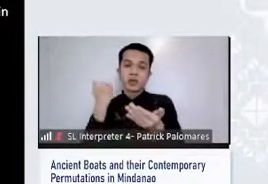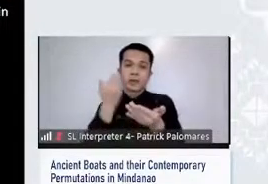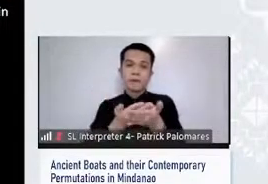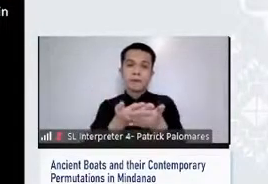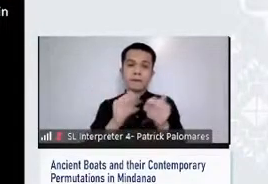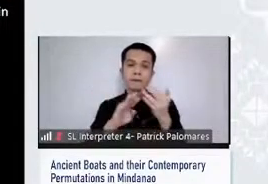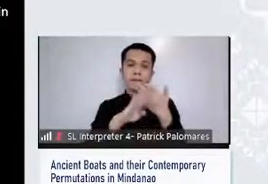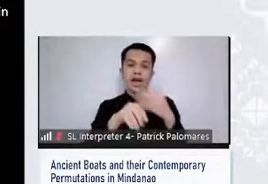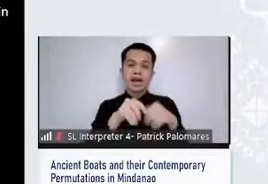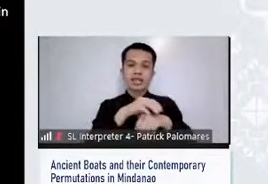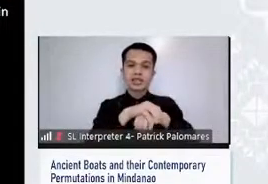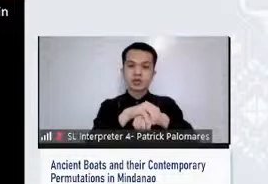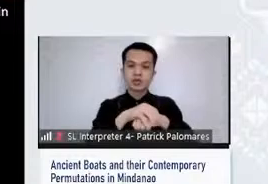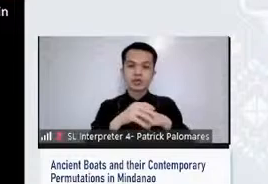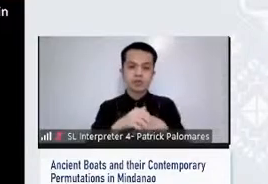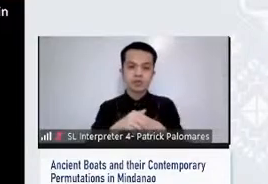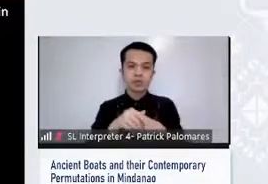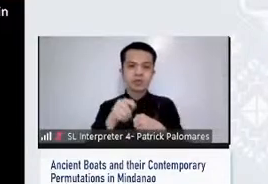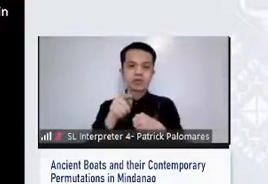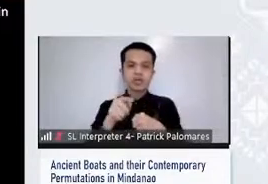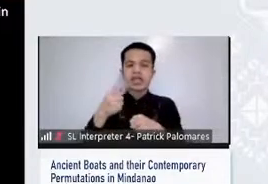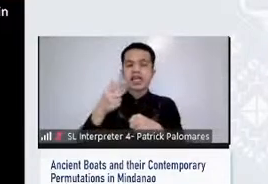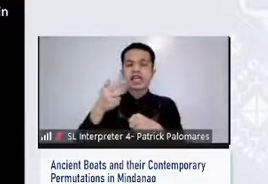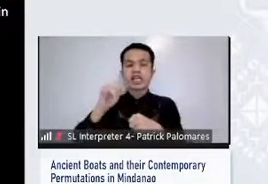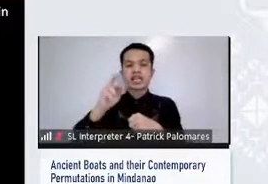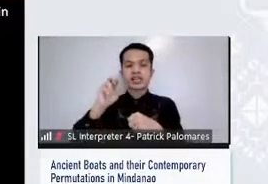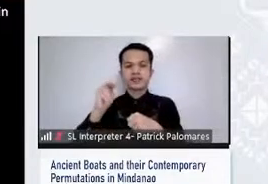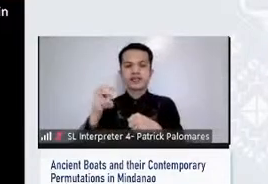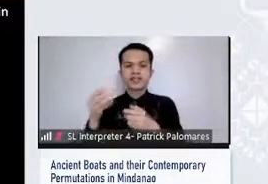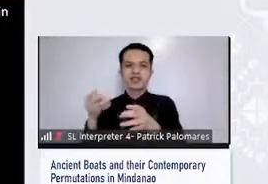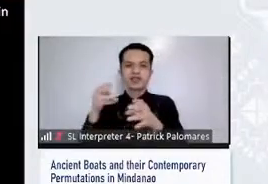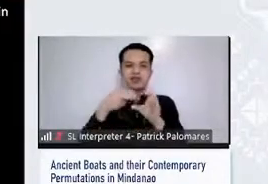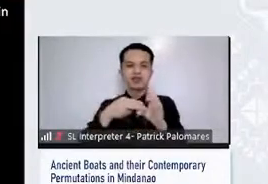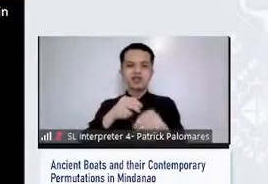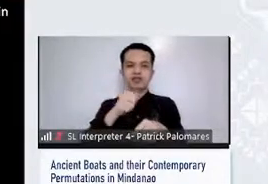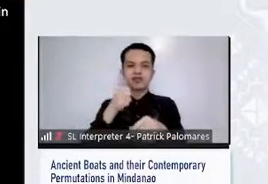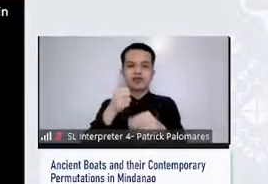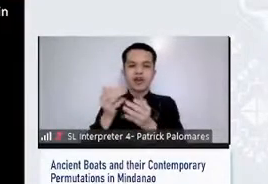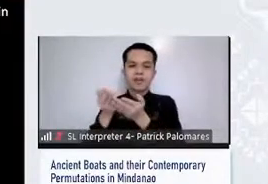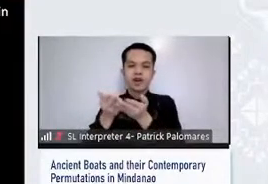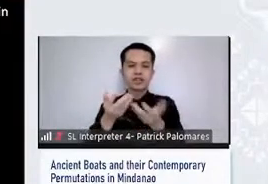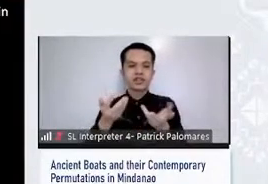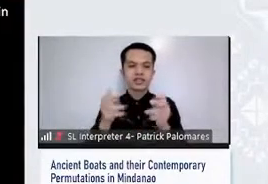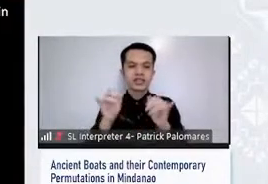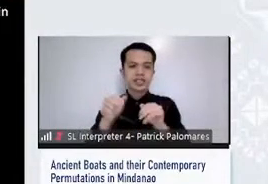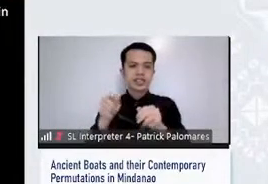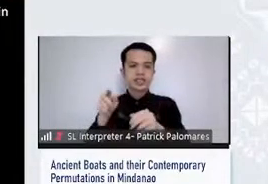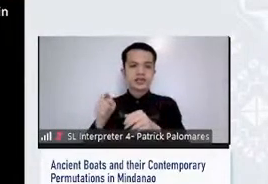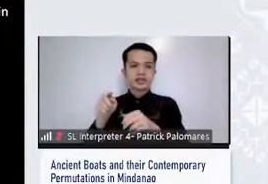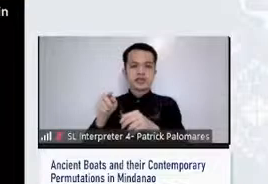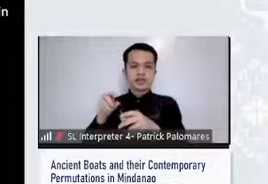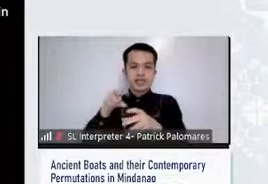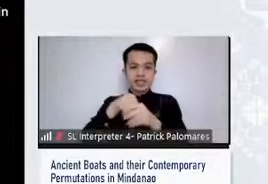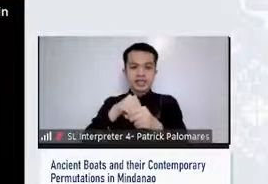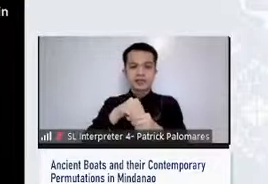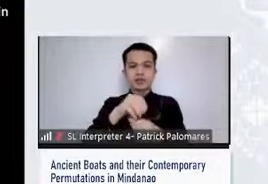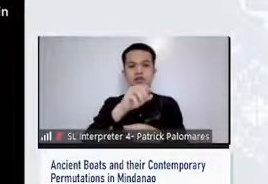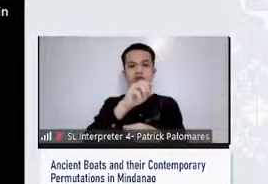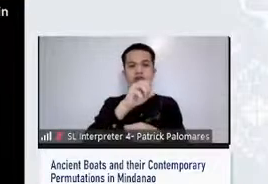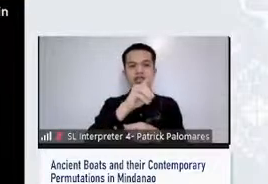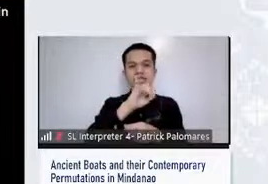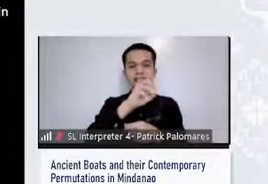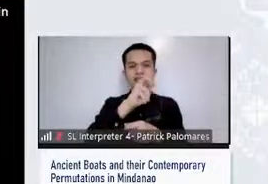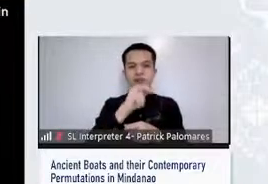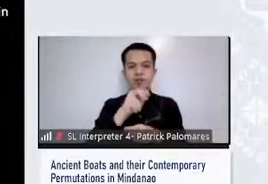Griffin was joined by five other ships. On board Griffin was Alexander Dalrymple, who was appointed to negotiate